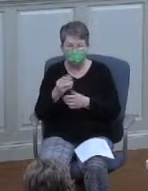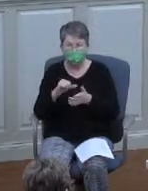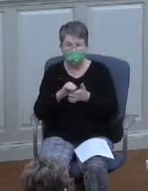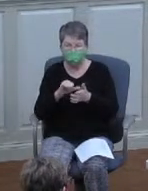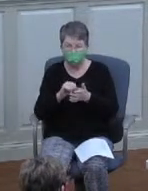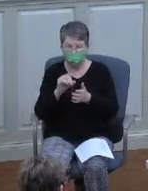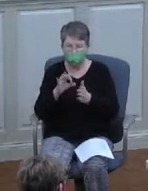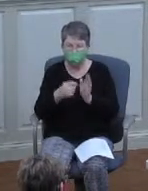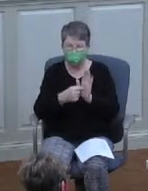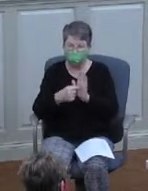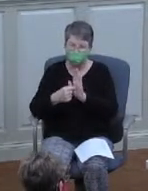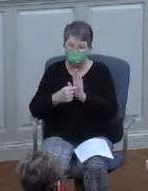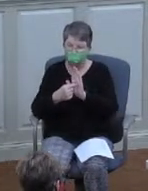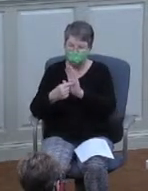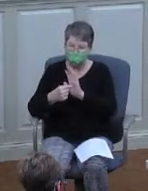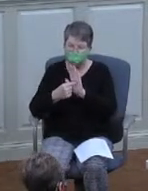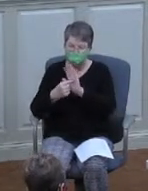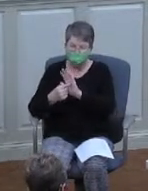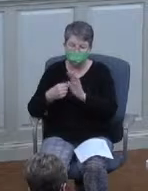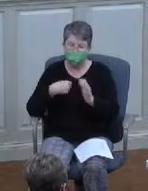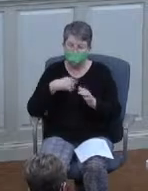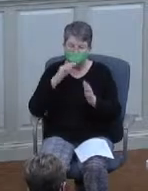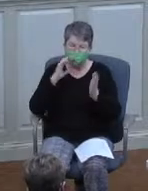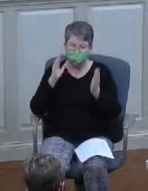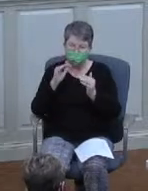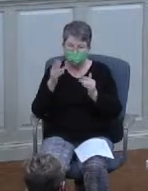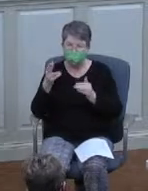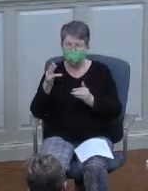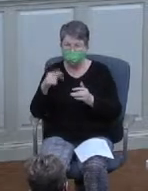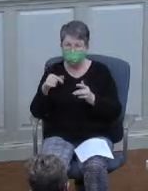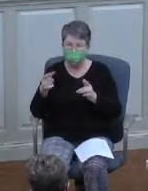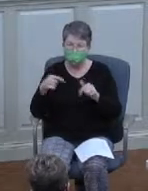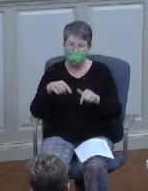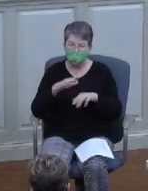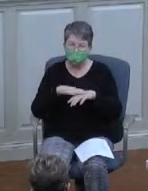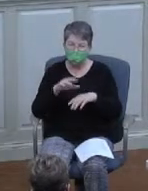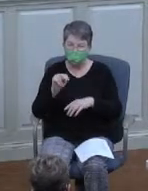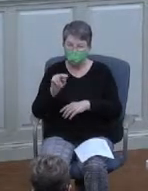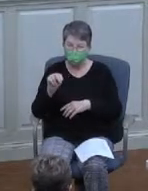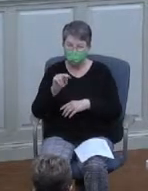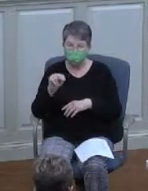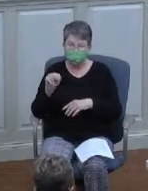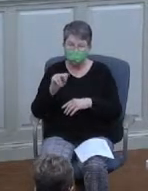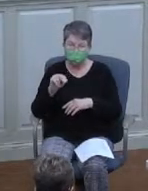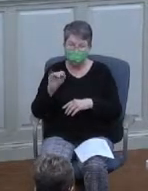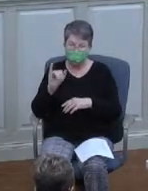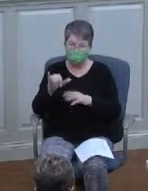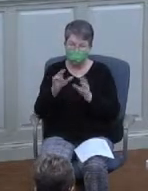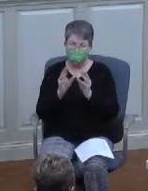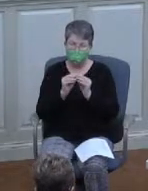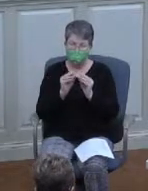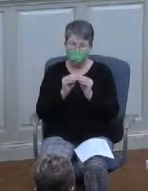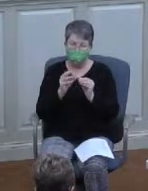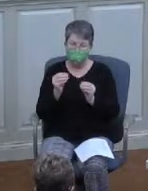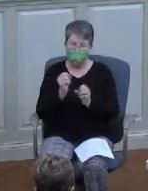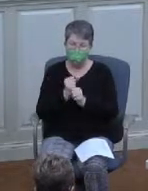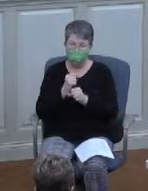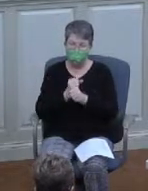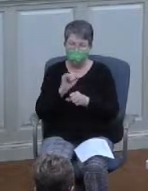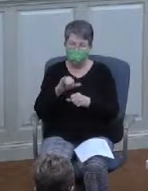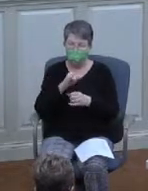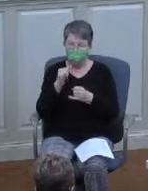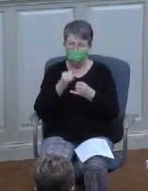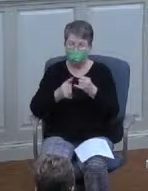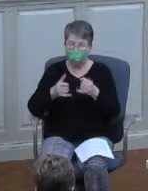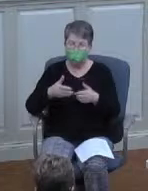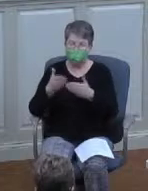exhibits. We anticipate him being here on the 22nd at that meeting and making that final